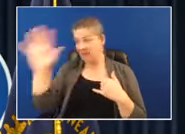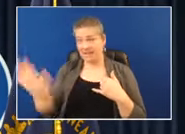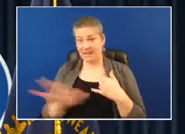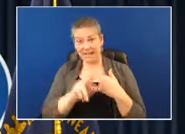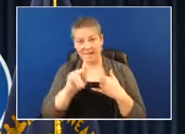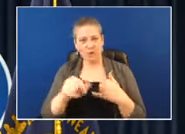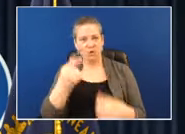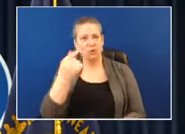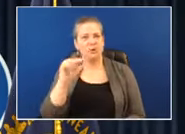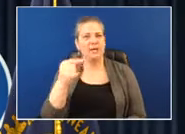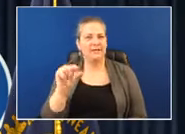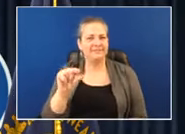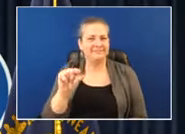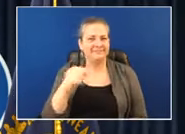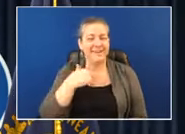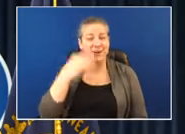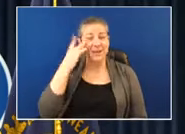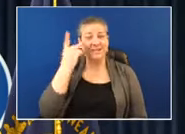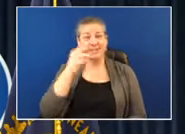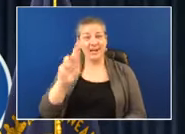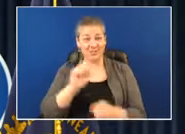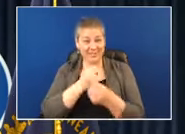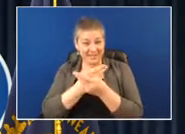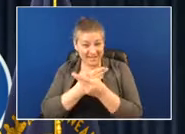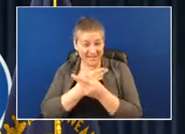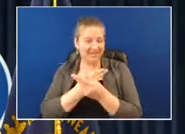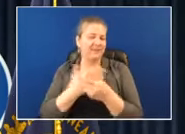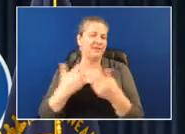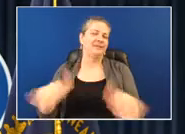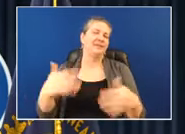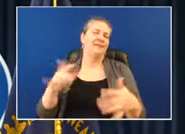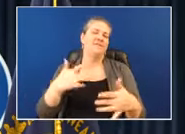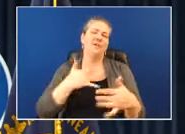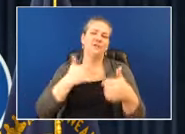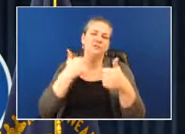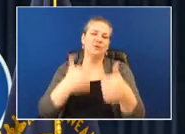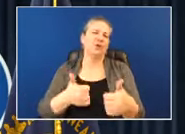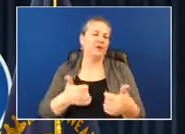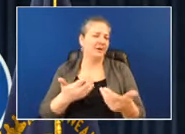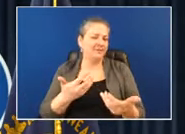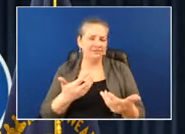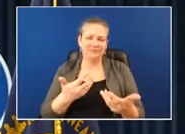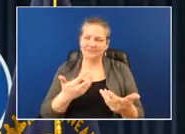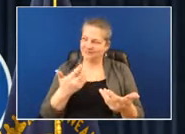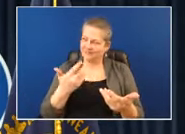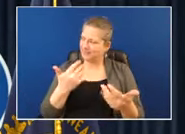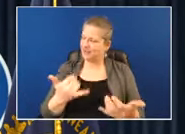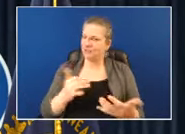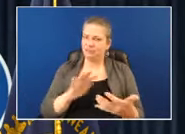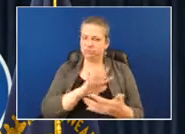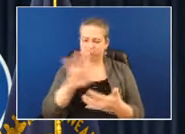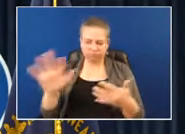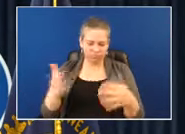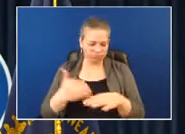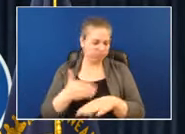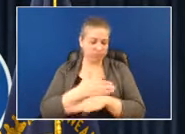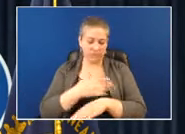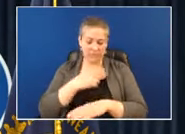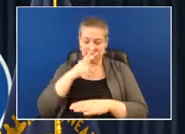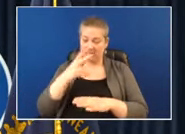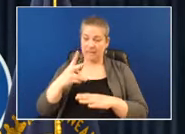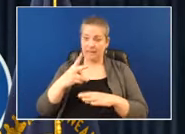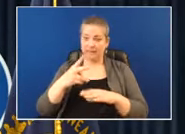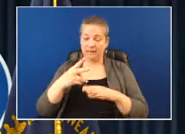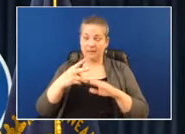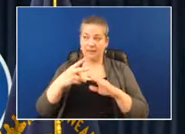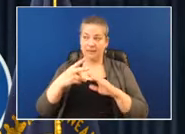for Dr. Stack and myself, how good does it feel to be here? And we continue to see declines. Again, the